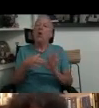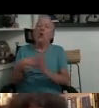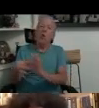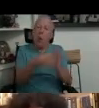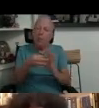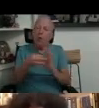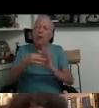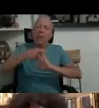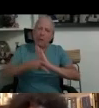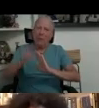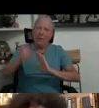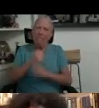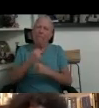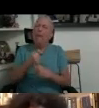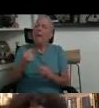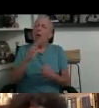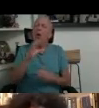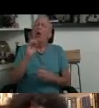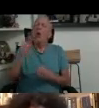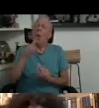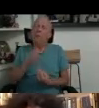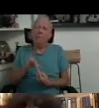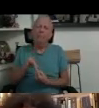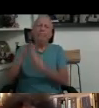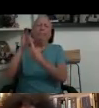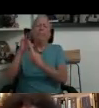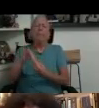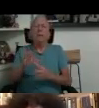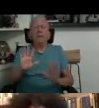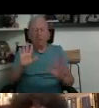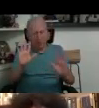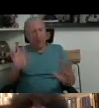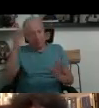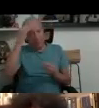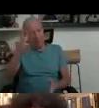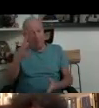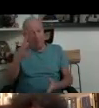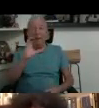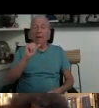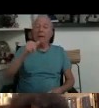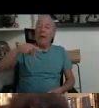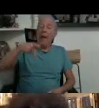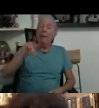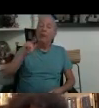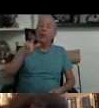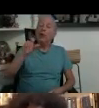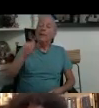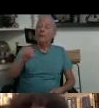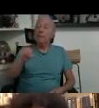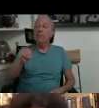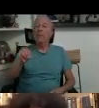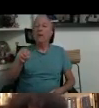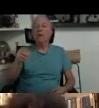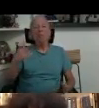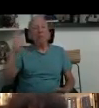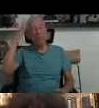truly different. And let's be real, capitalism as we know it is all